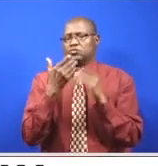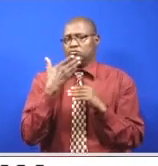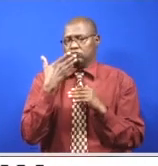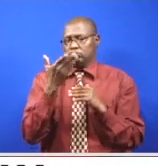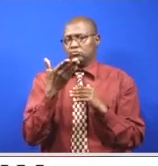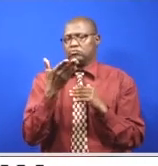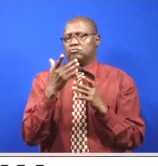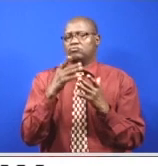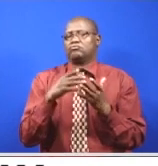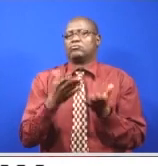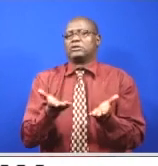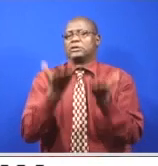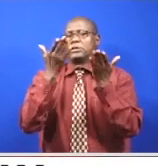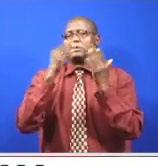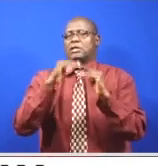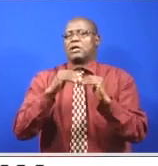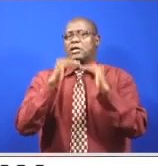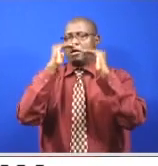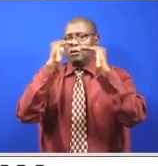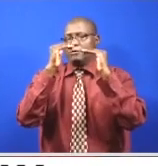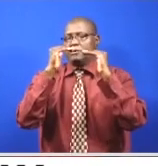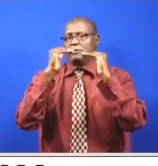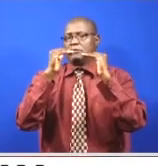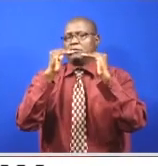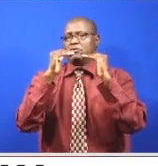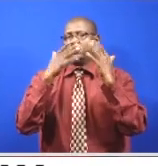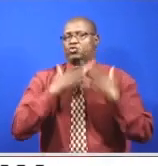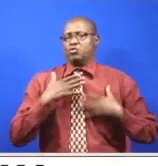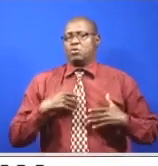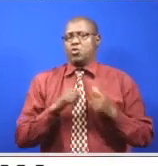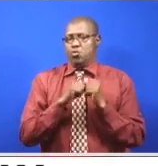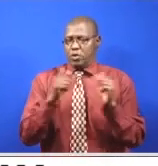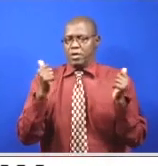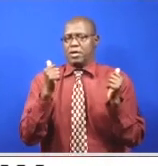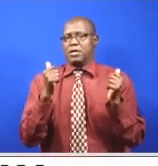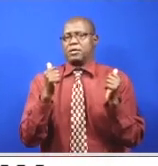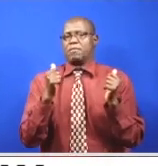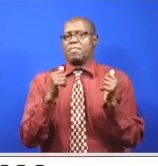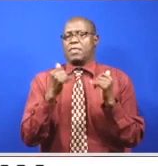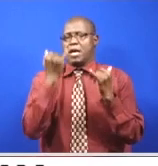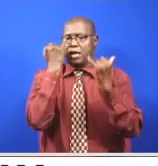have greatly enhanced human well-being. Among the innovation